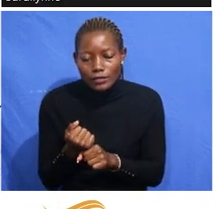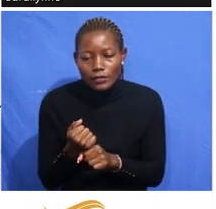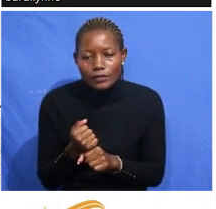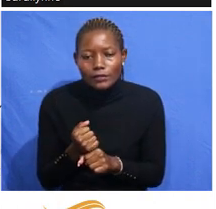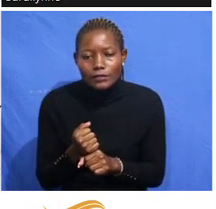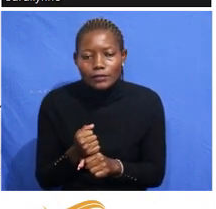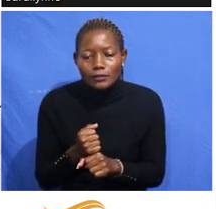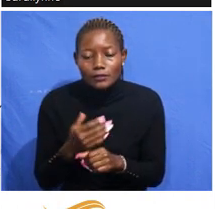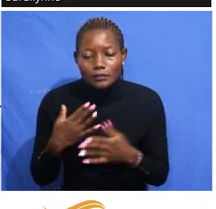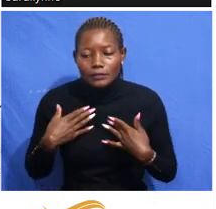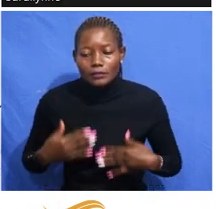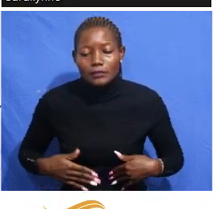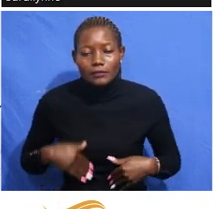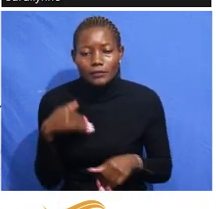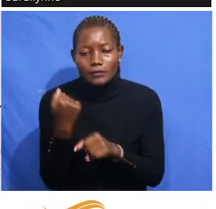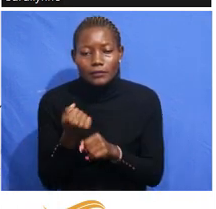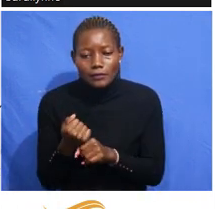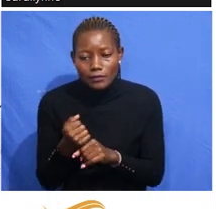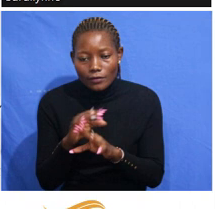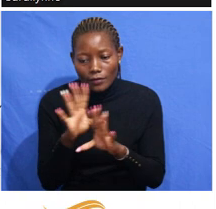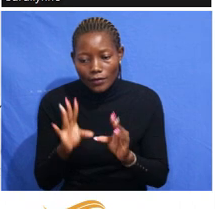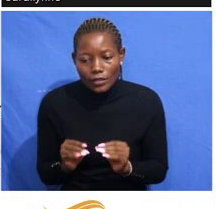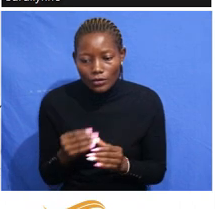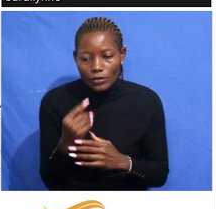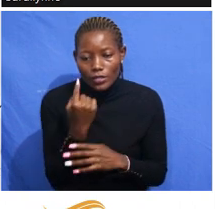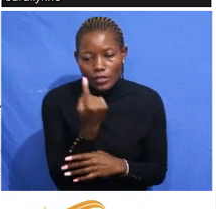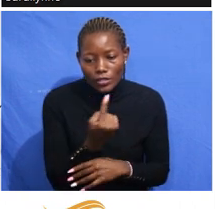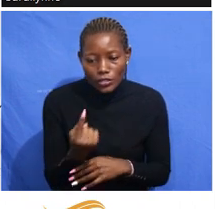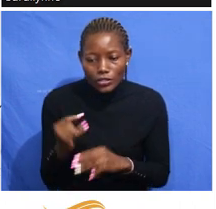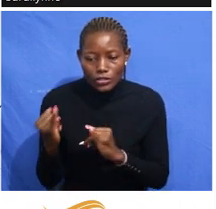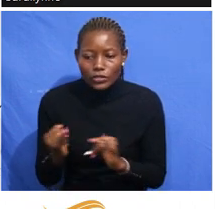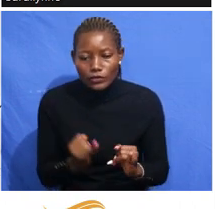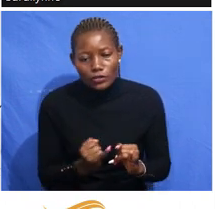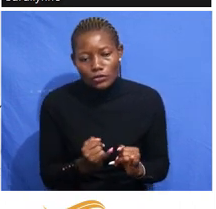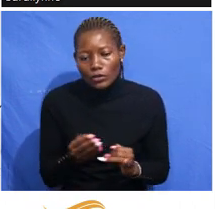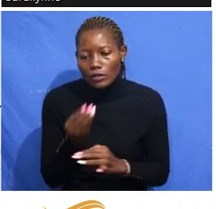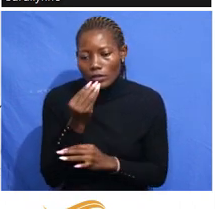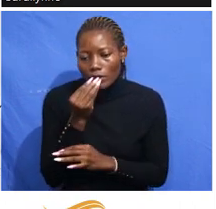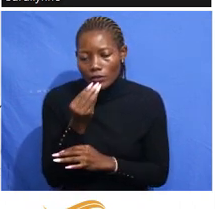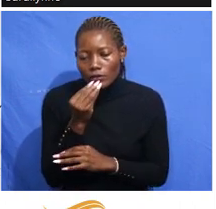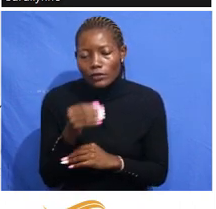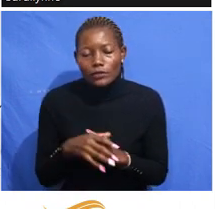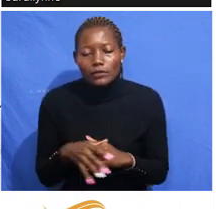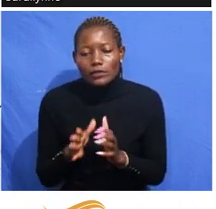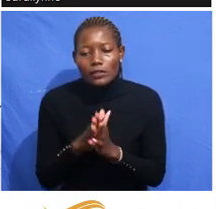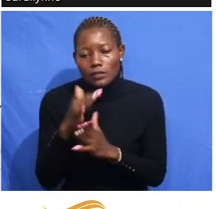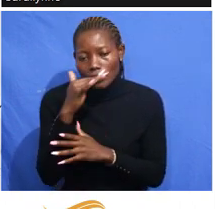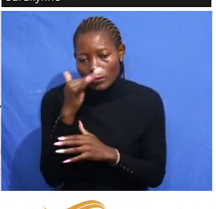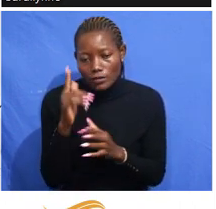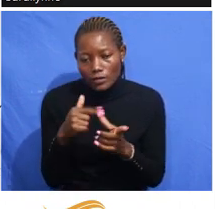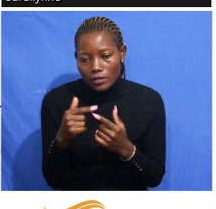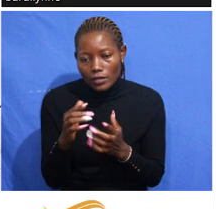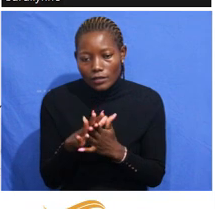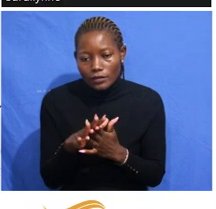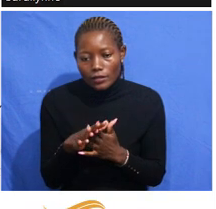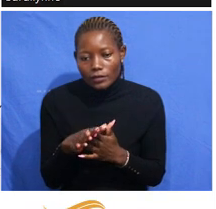the body works as a whole, with each individual cell requiring food and oxygen and having to get rid of waste material. So